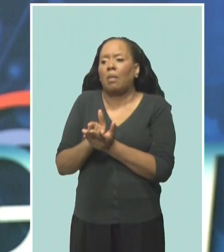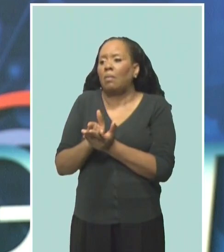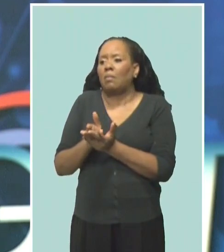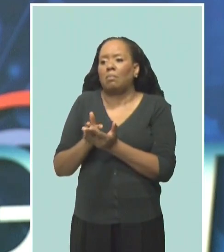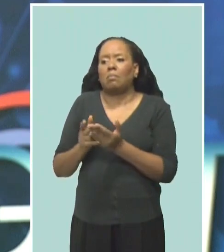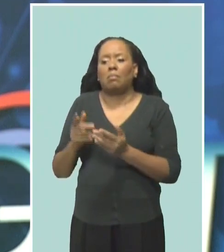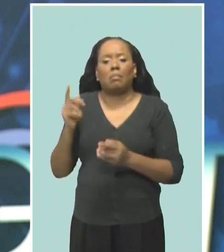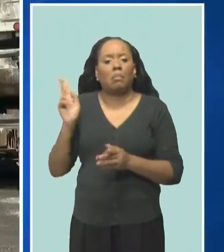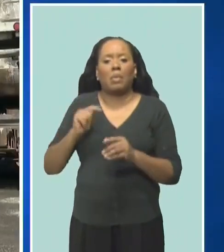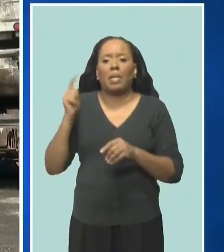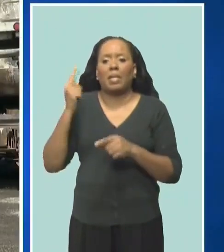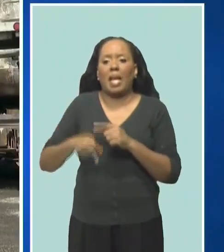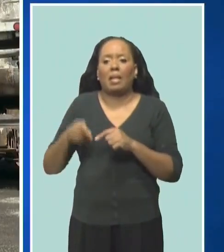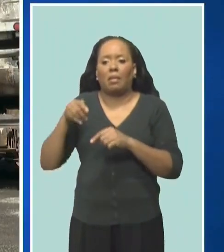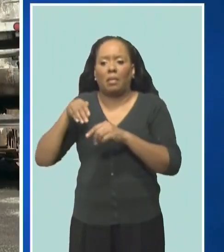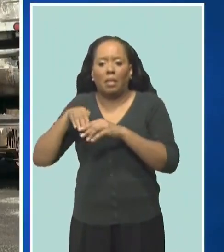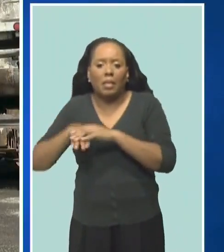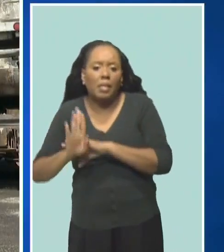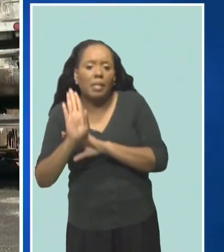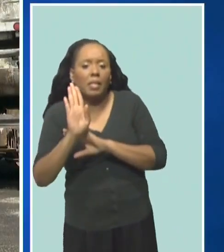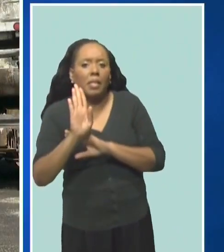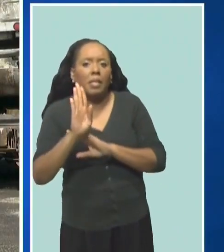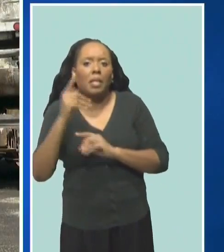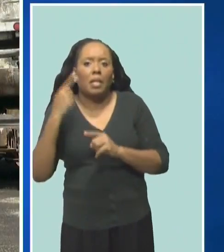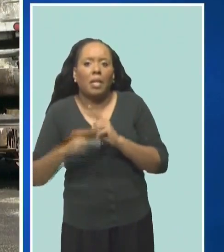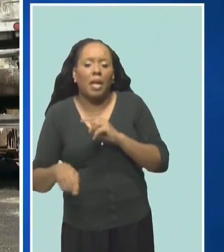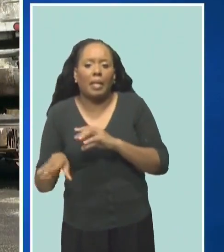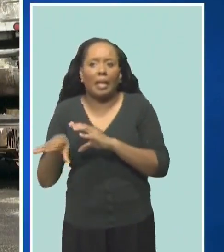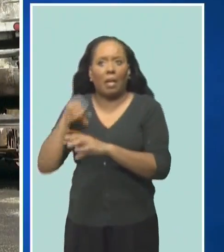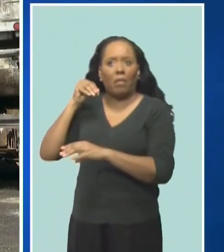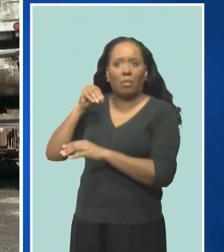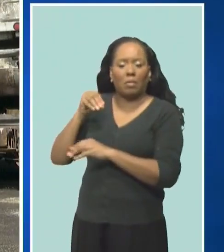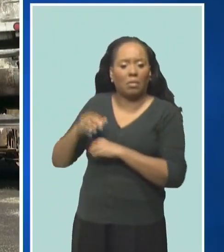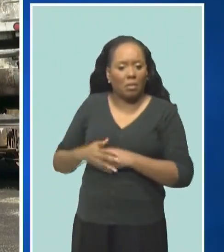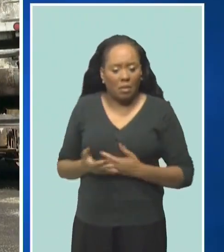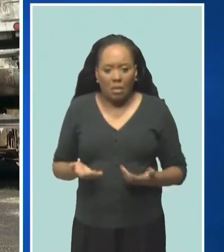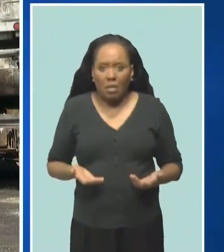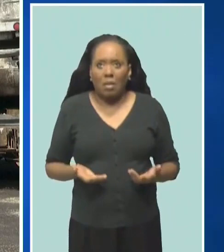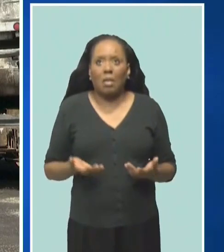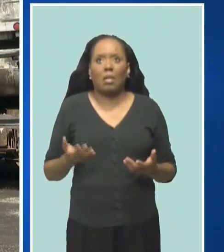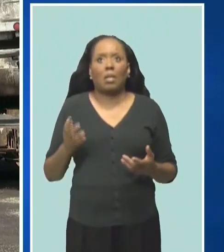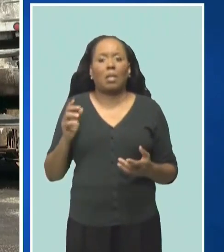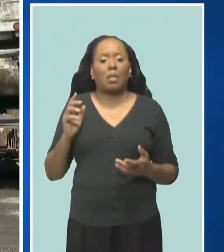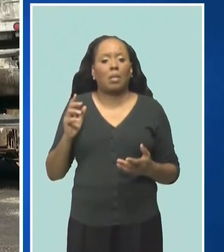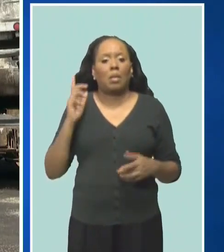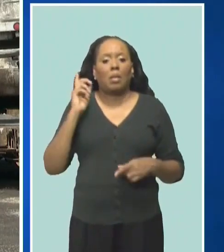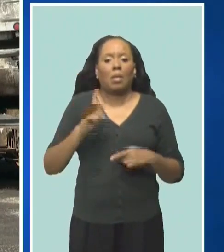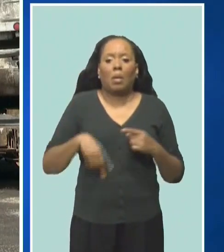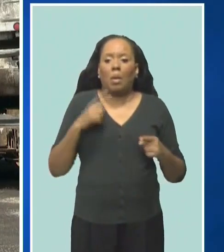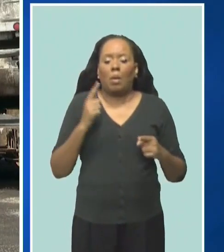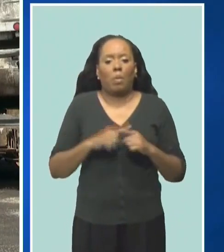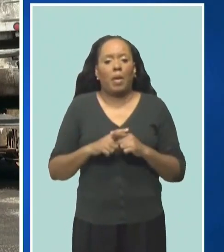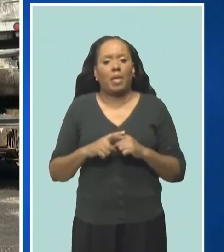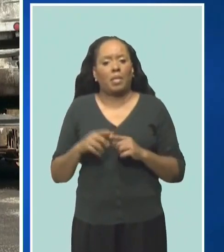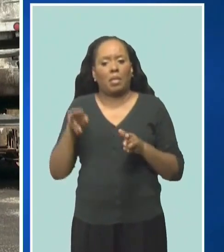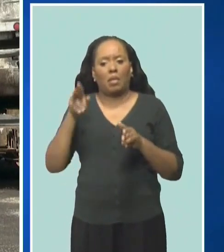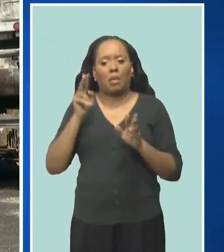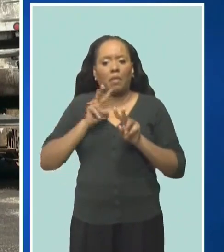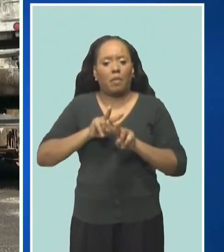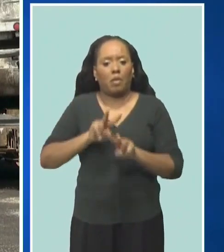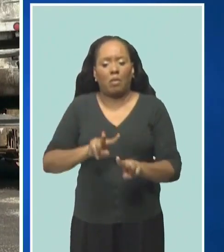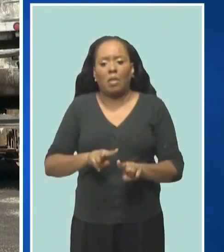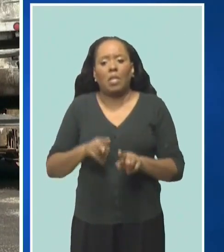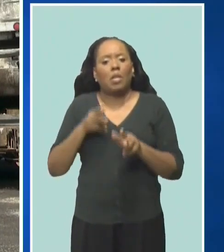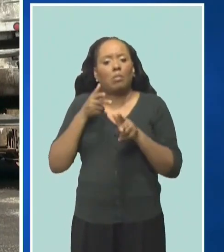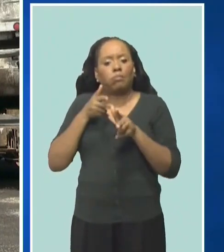funerals. What this is doing is that when the funeral directors come in with their entourage and they attempt to turn in, and even when they're